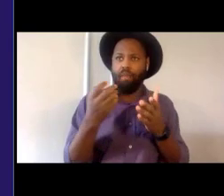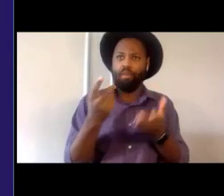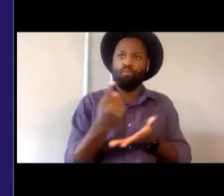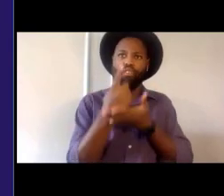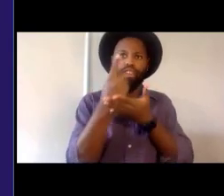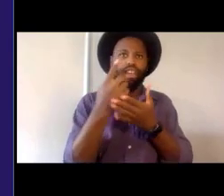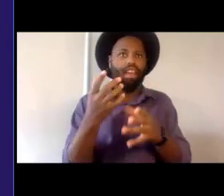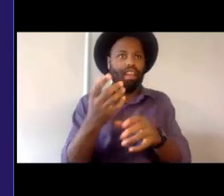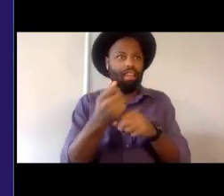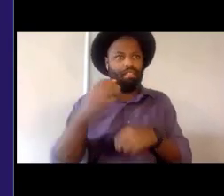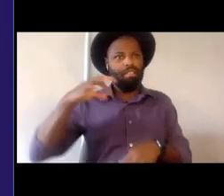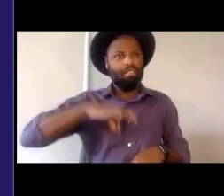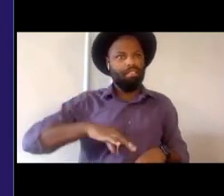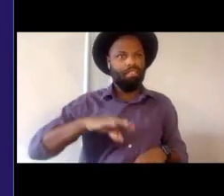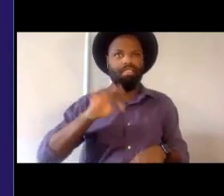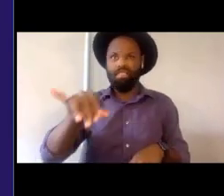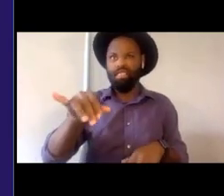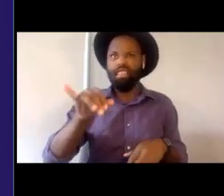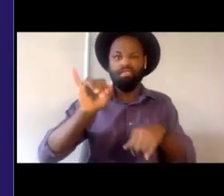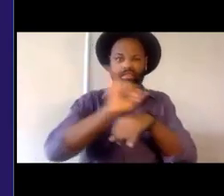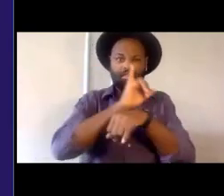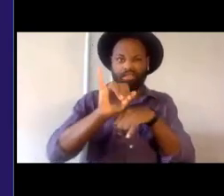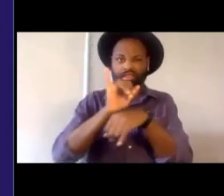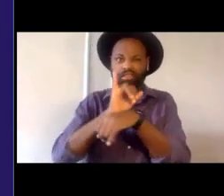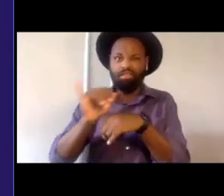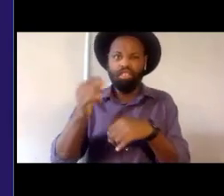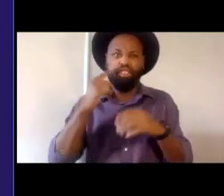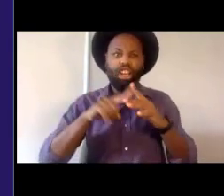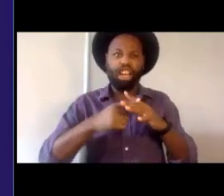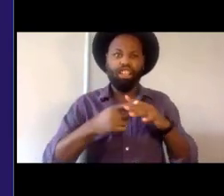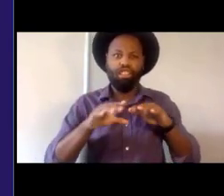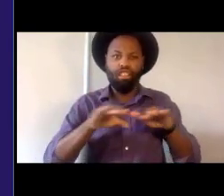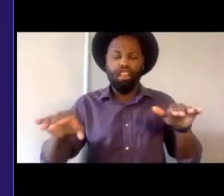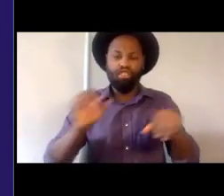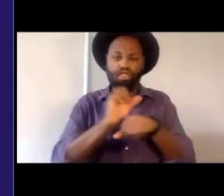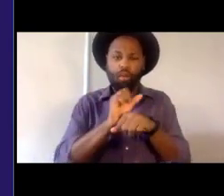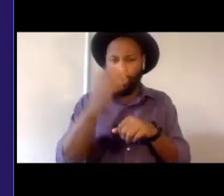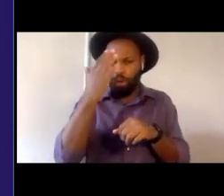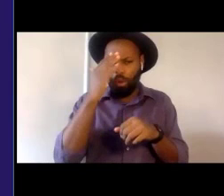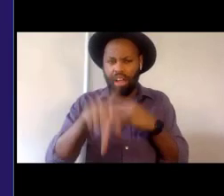unpaid internships or low-paid entry-level jobs. And we know that work must be done to